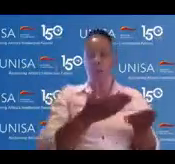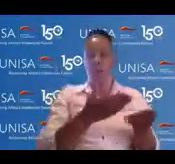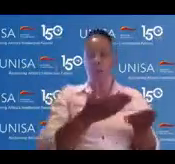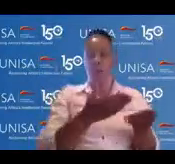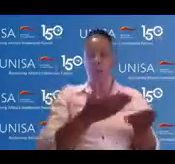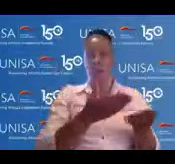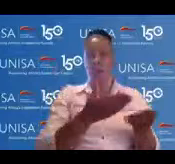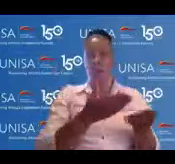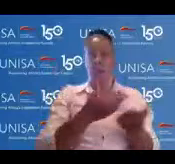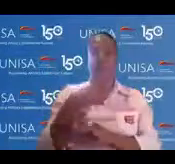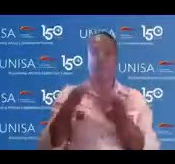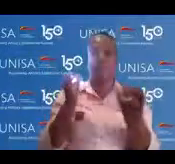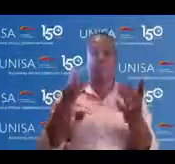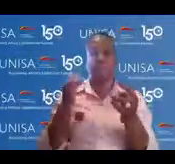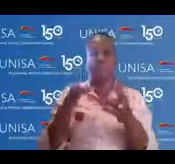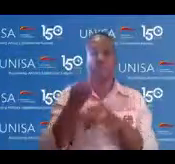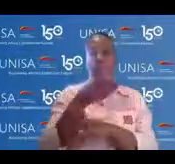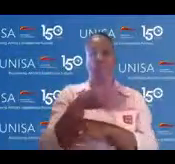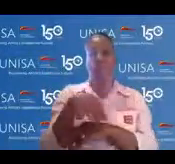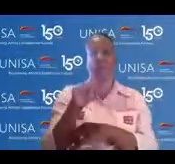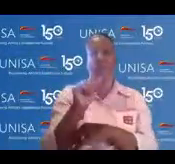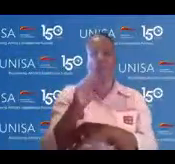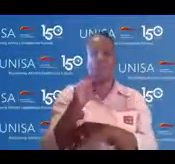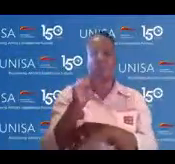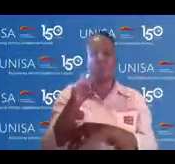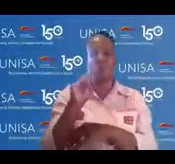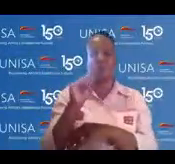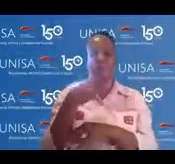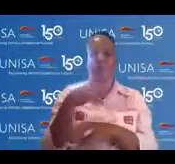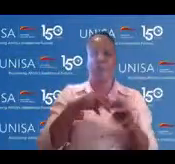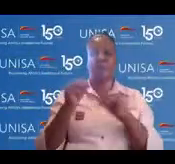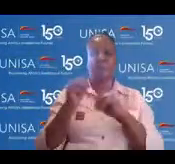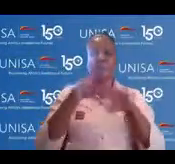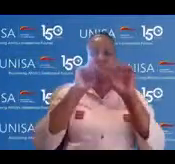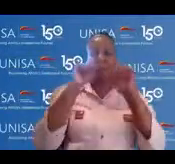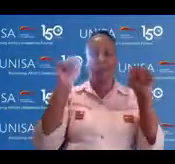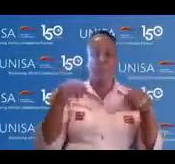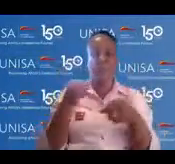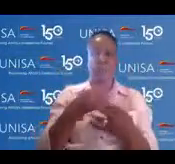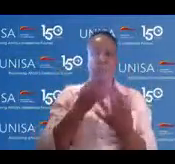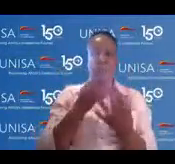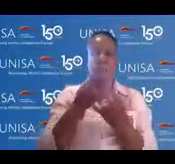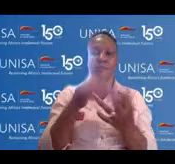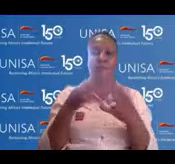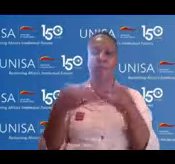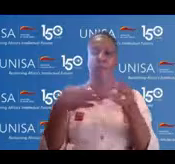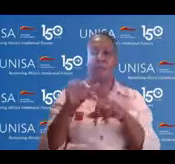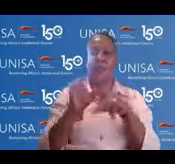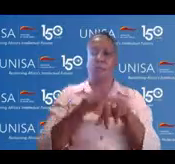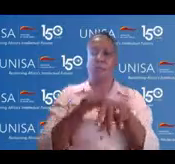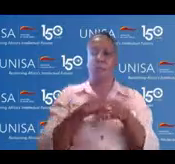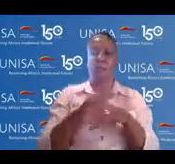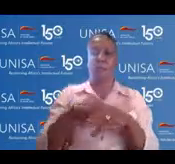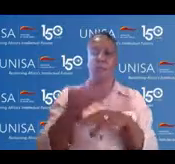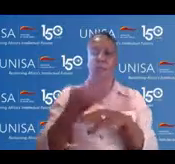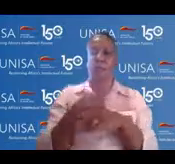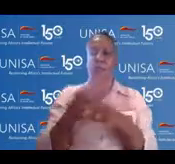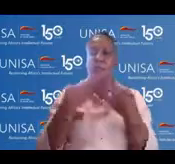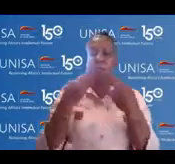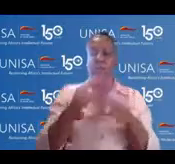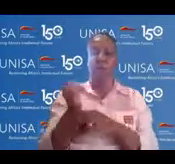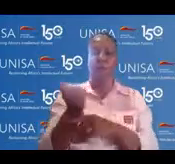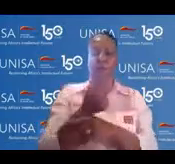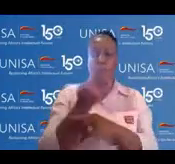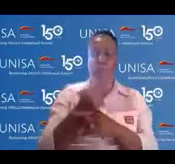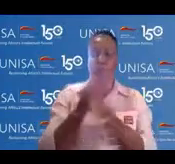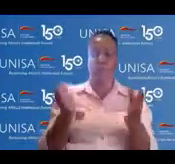is on the Adolf Learning Management System. You can access it anytime that you want. I also want to thank all our facilitators for today. Thank you